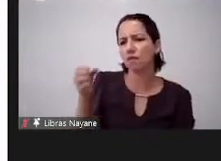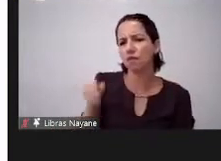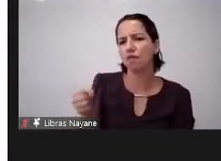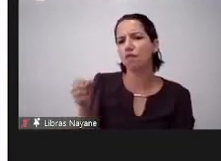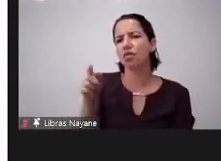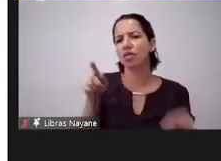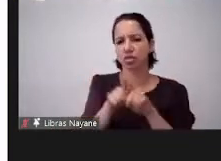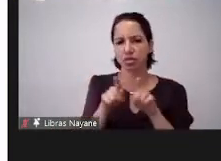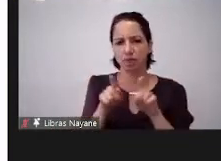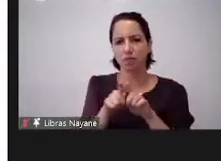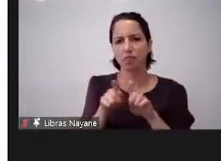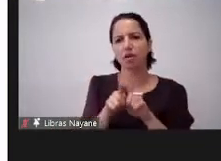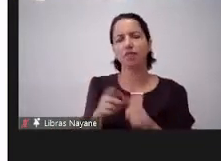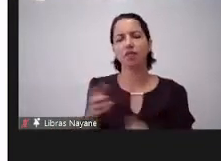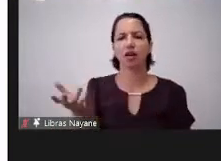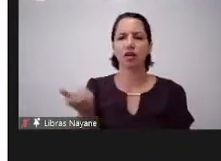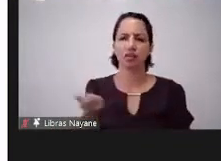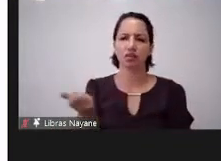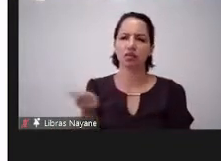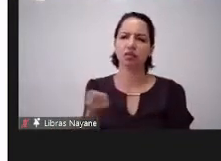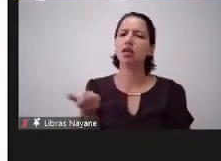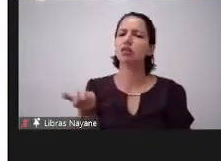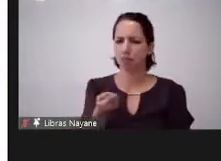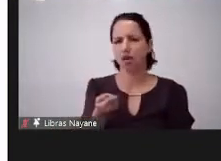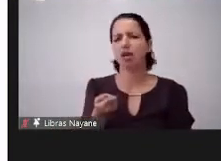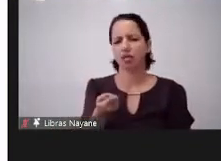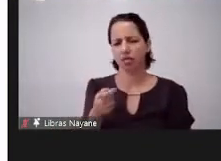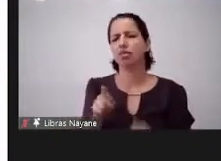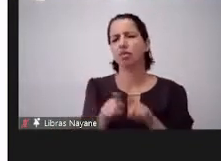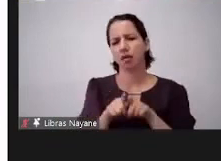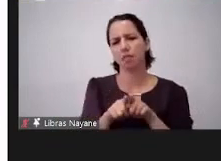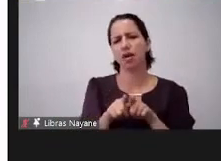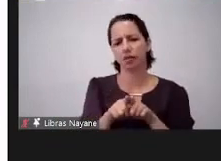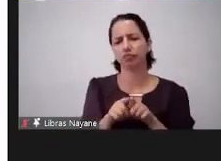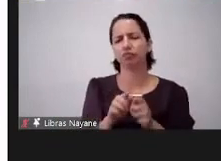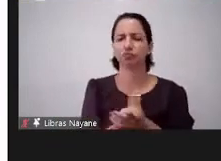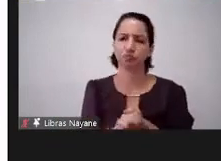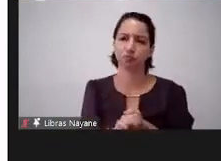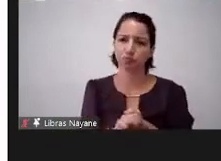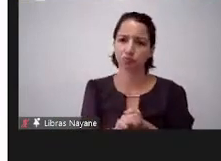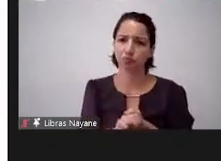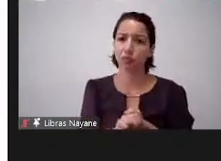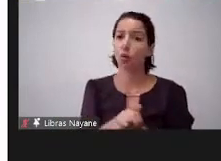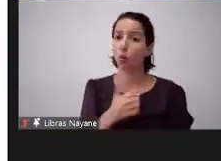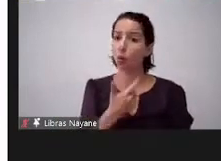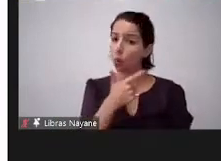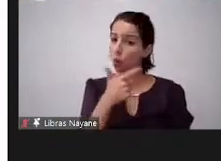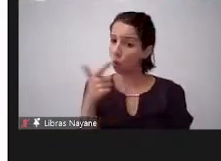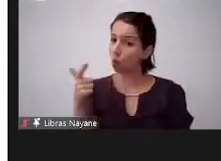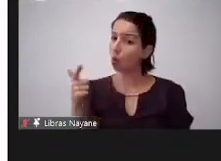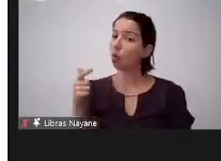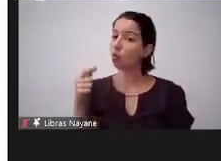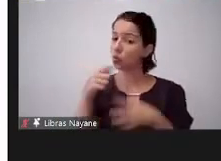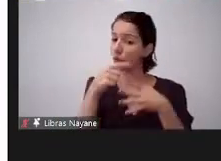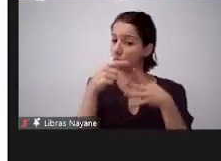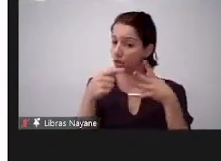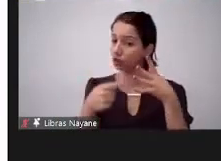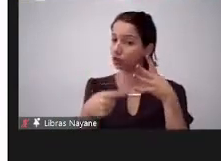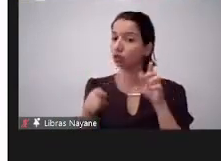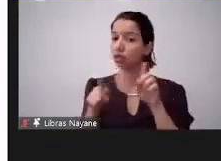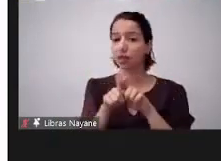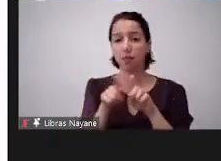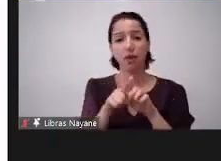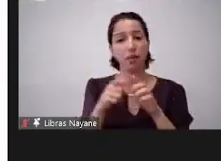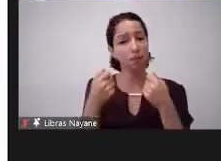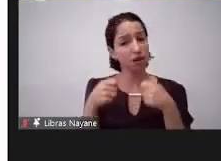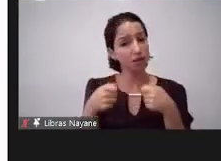in recent years is to cap quite severely the contributions that can be made tax-free by very